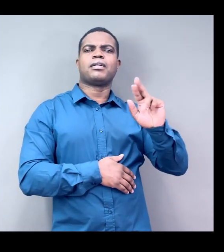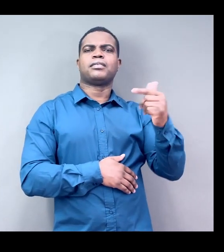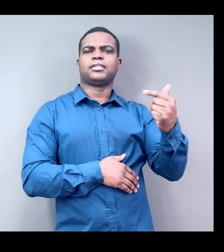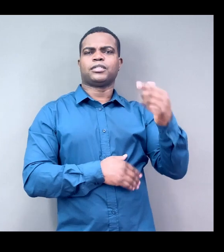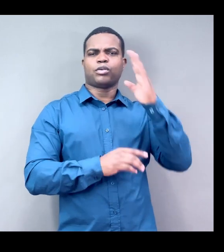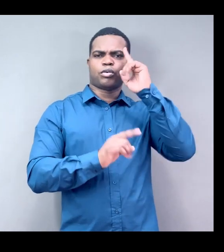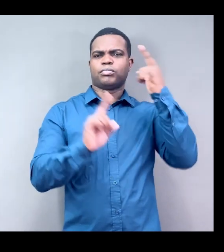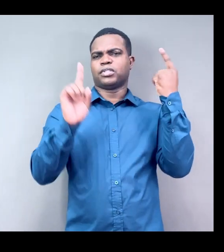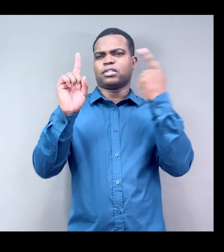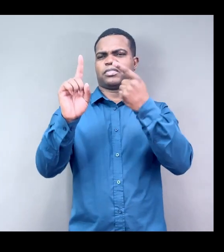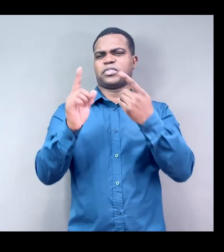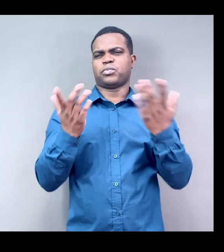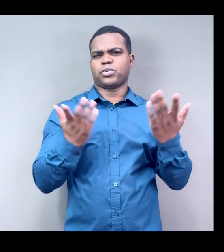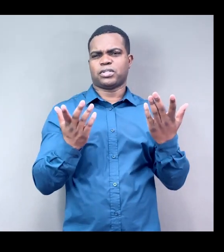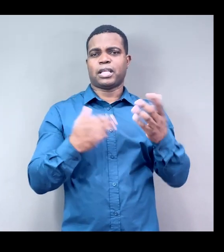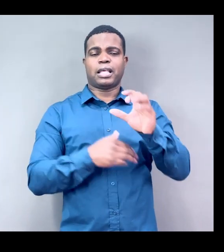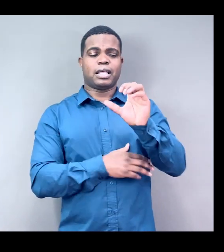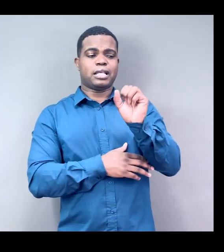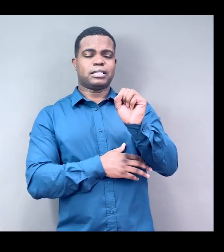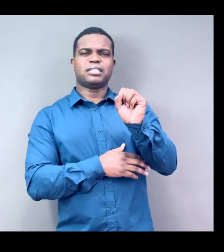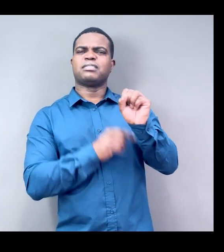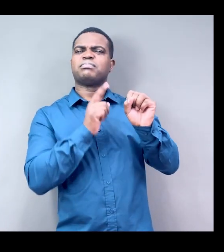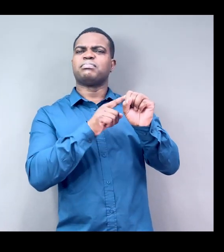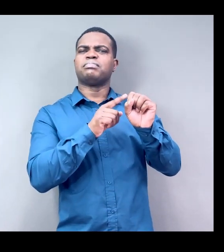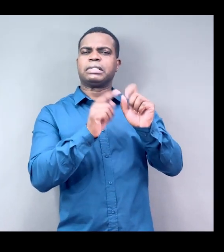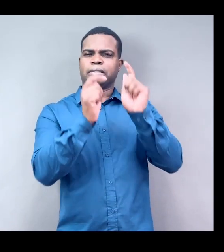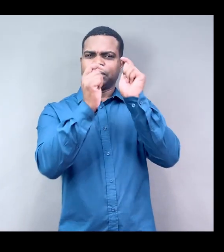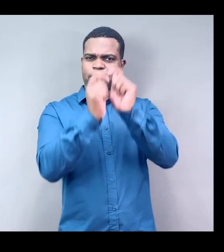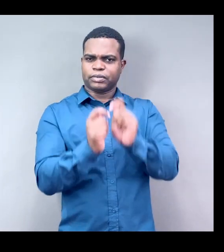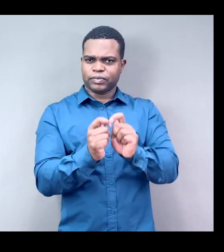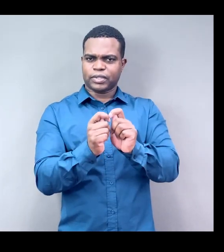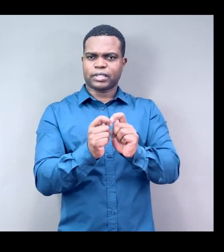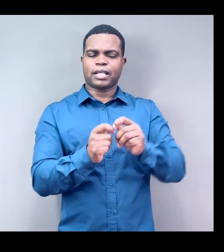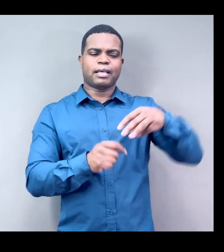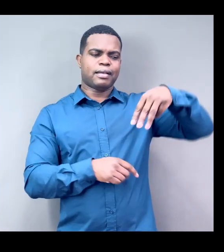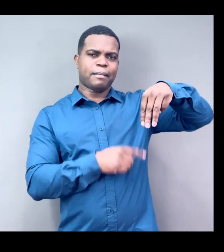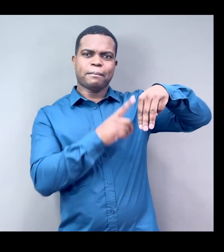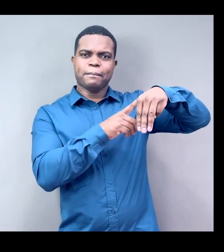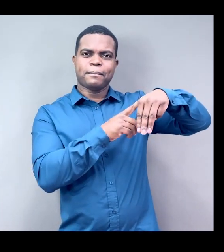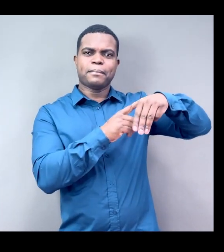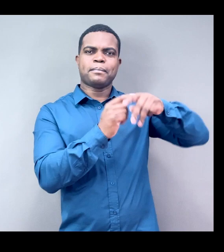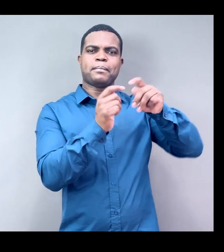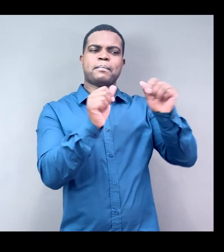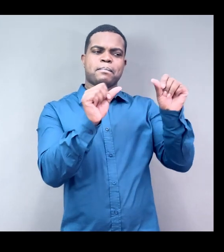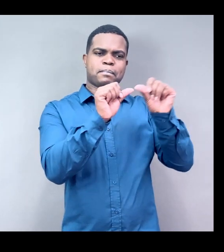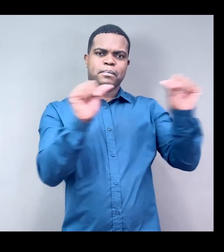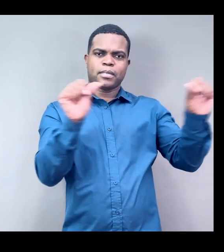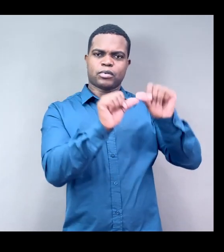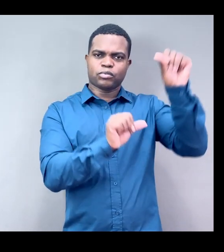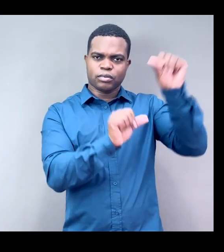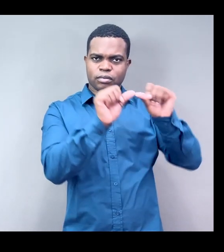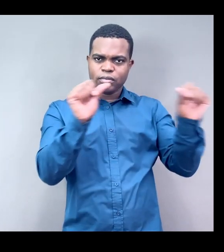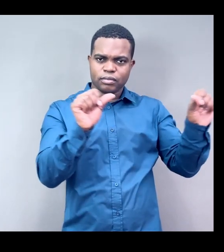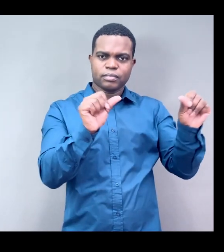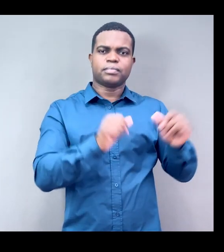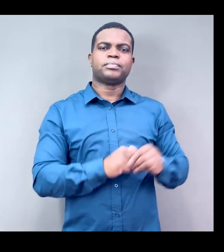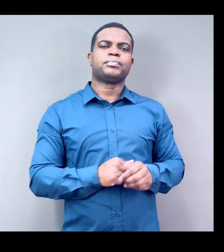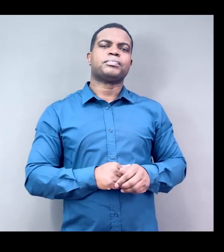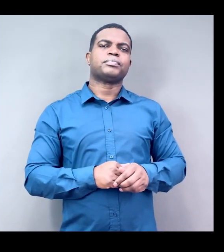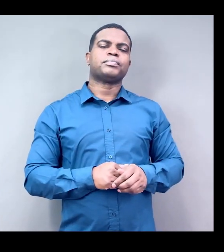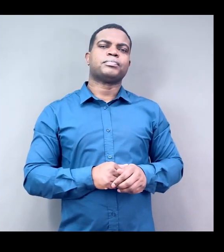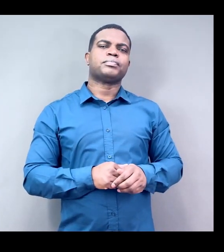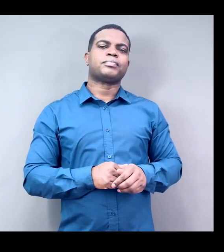Let's look at setting SMART objectives. So SMART stands